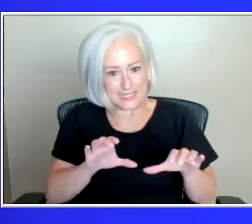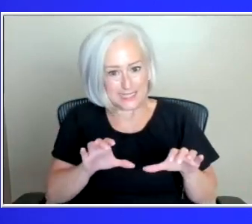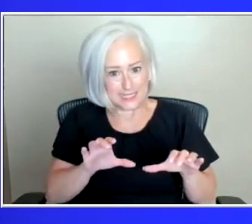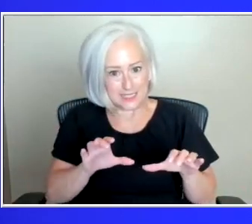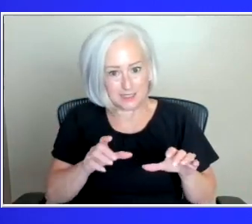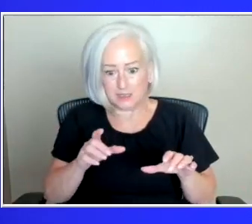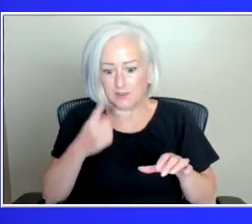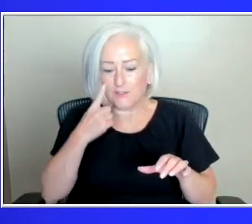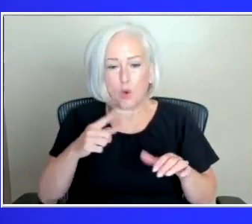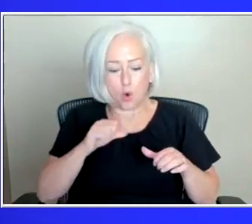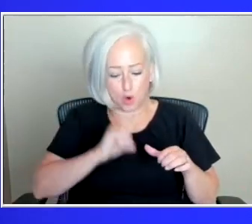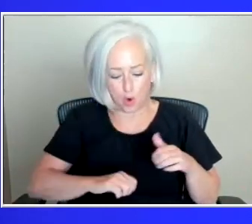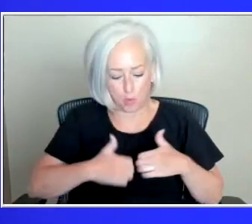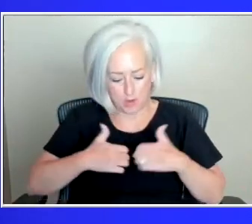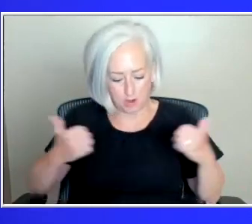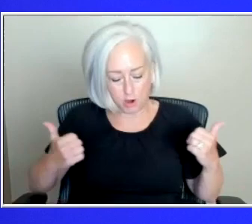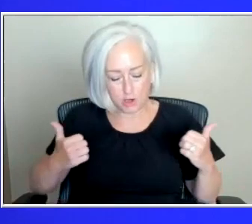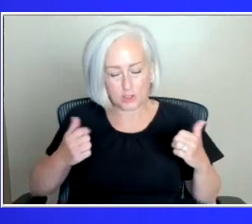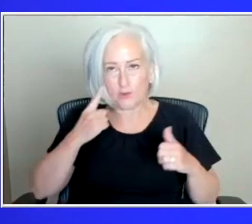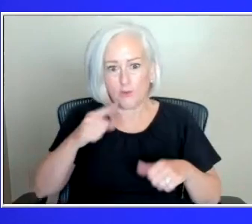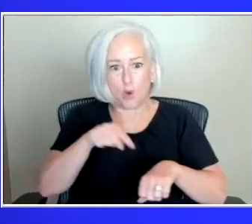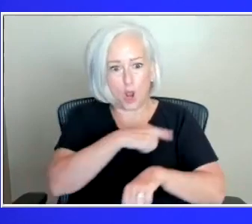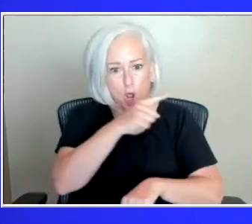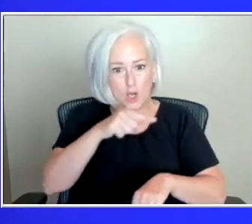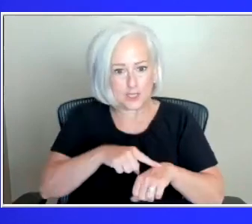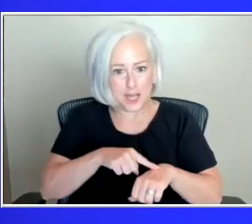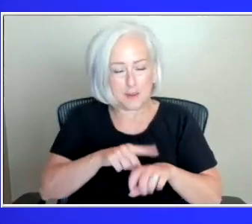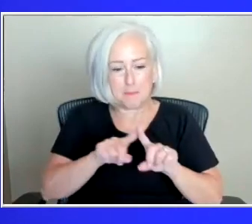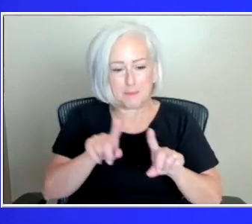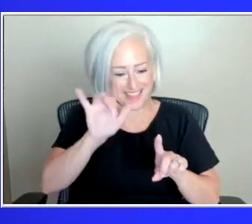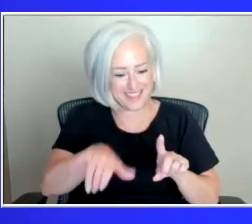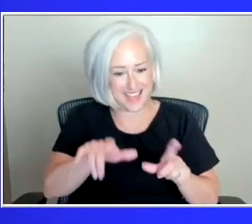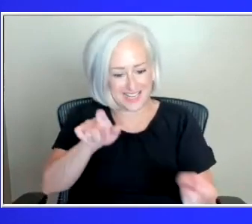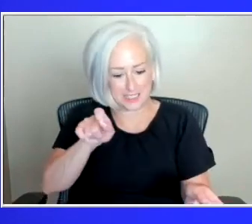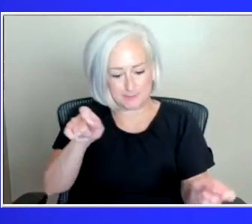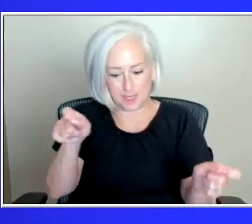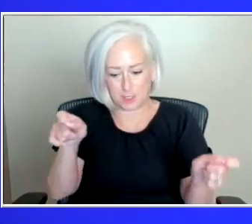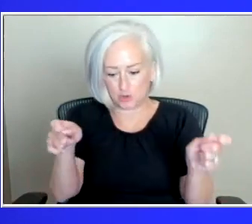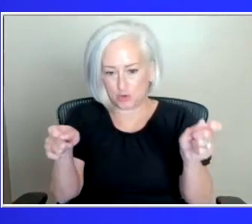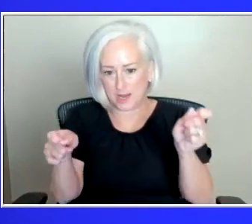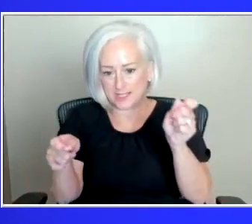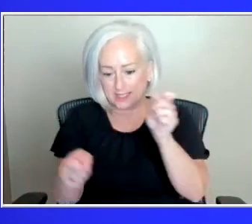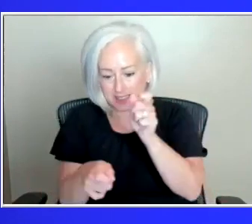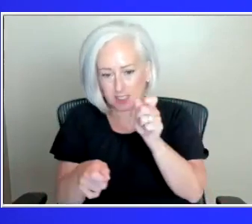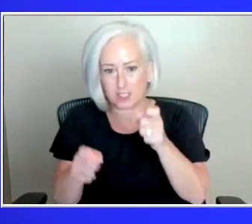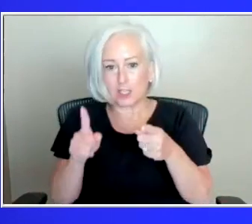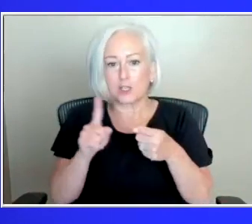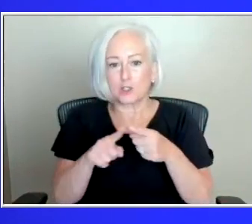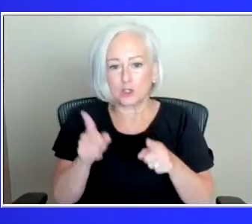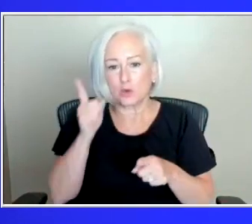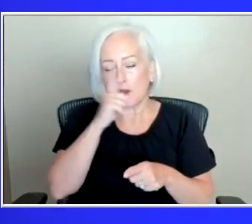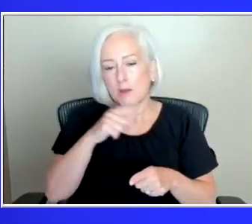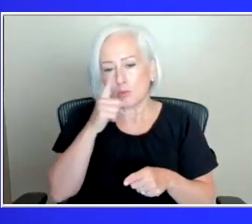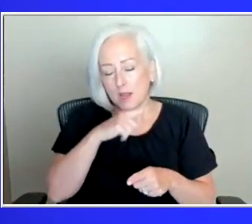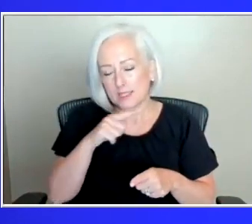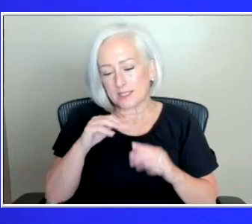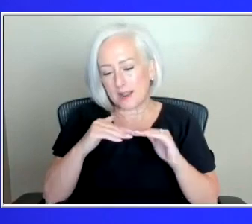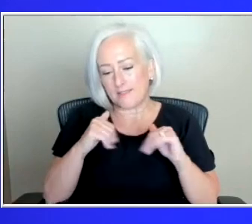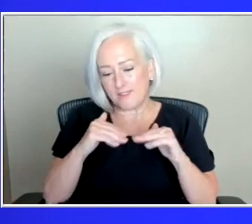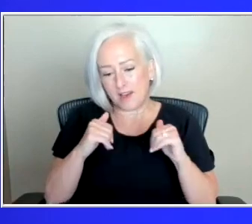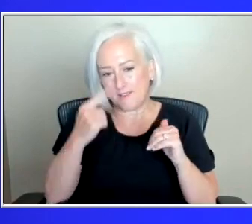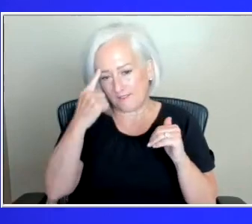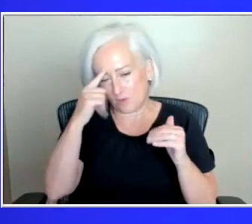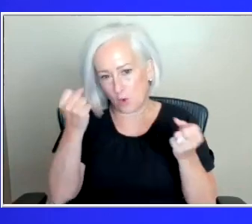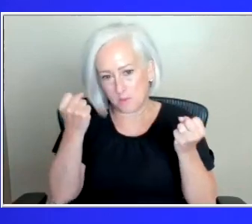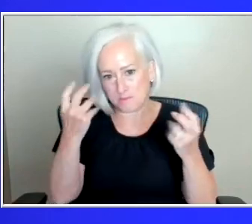time. And that's gradually been transitioning more to the prosthetic valves for a lot of reasons, mainly for